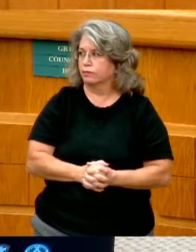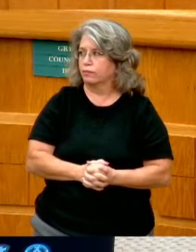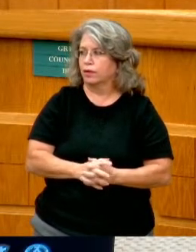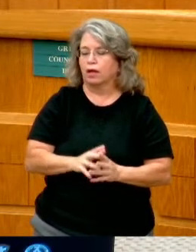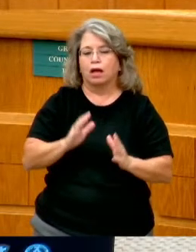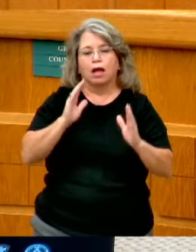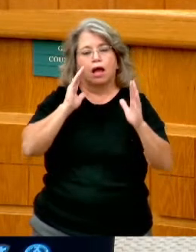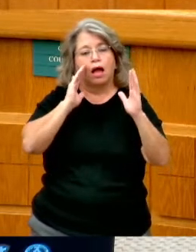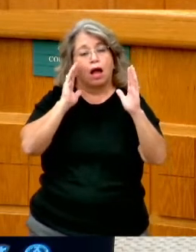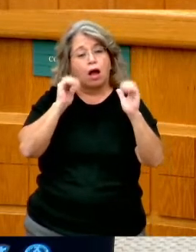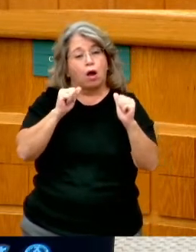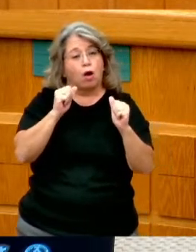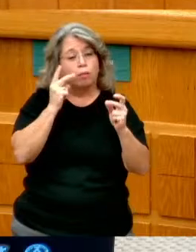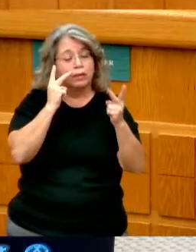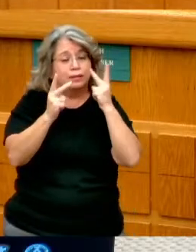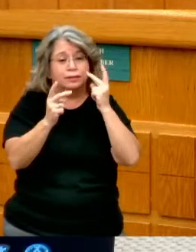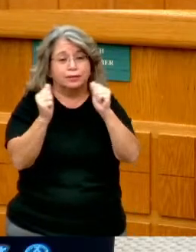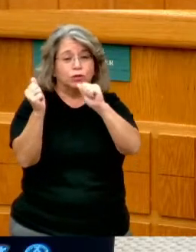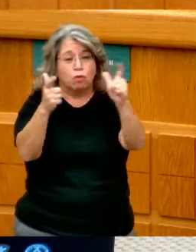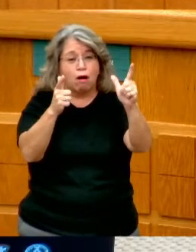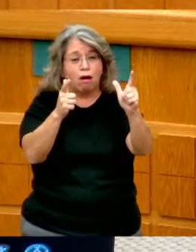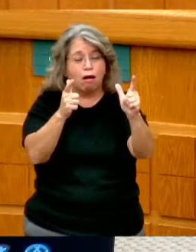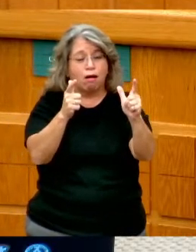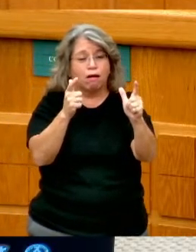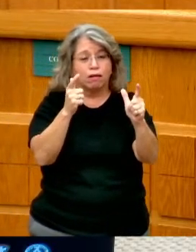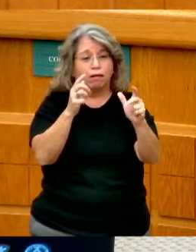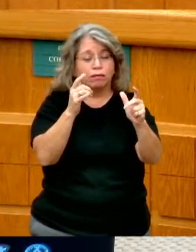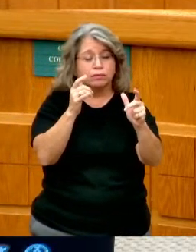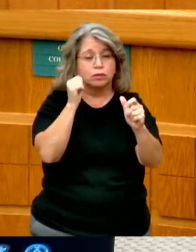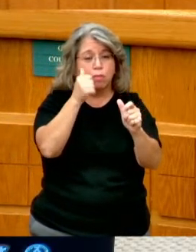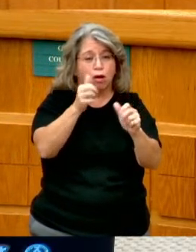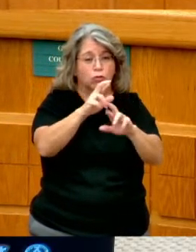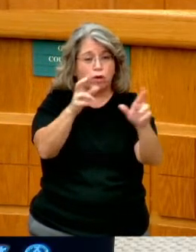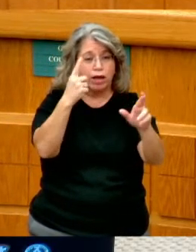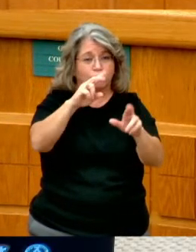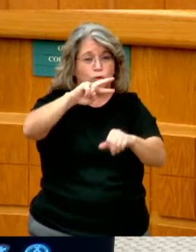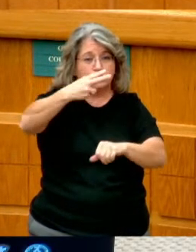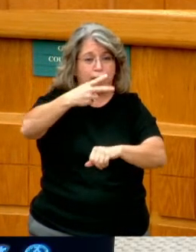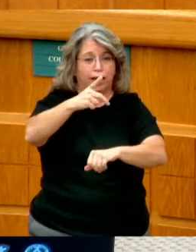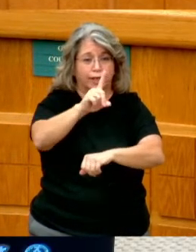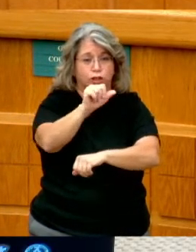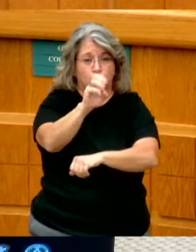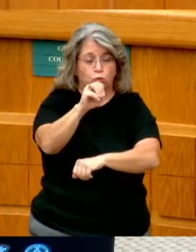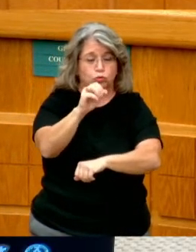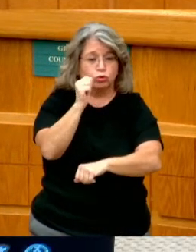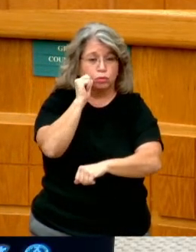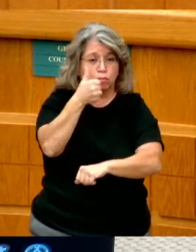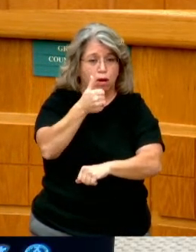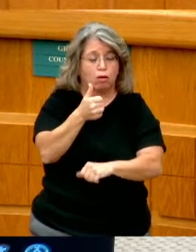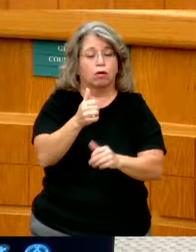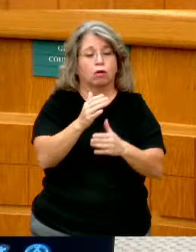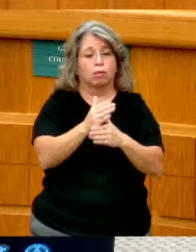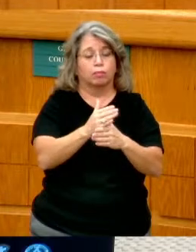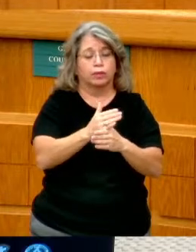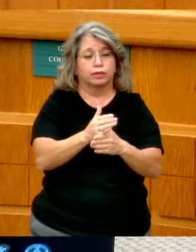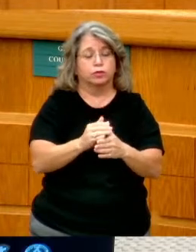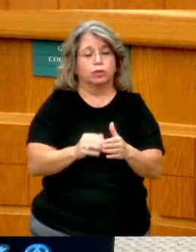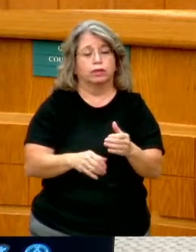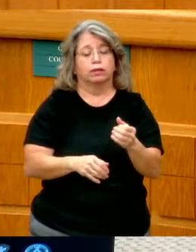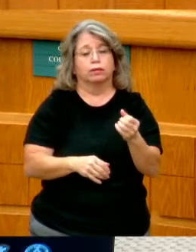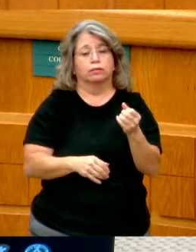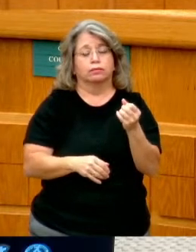to see all of you tomorrow receiving your second dose at the fairgrounds between 11 and 7 p.m. Remember to